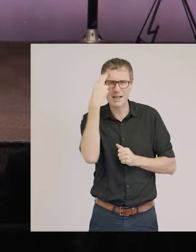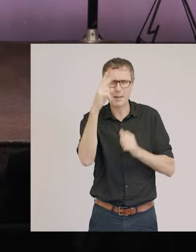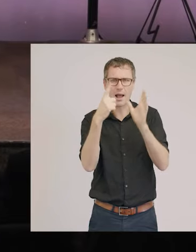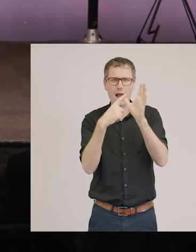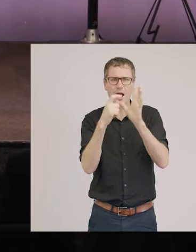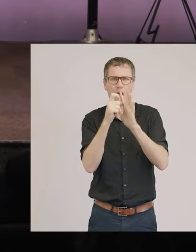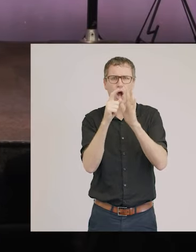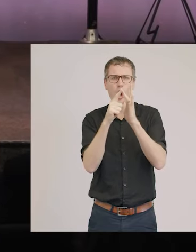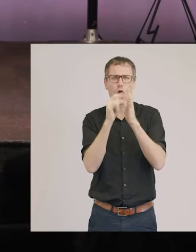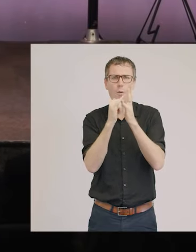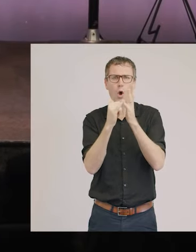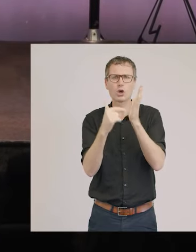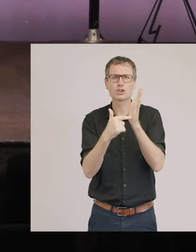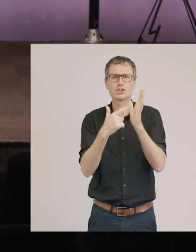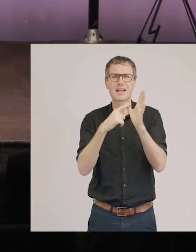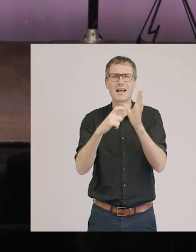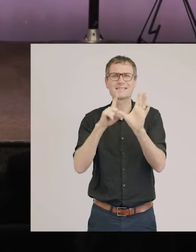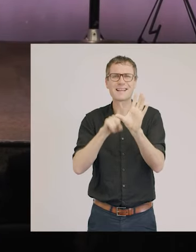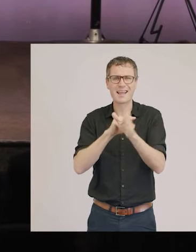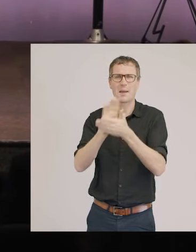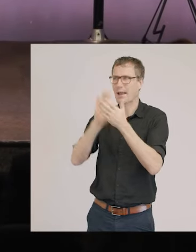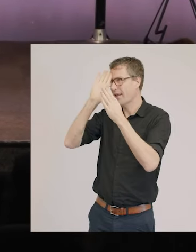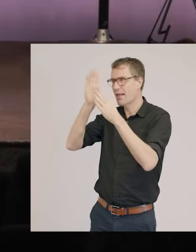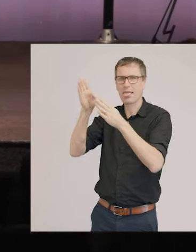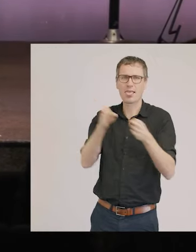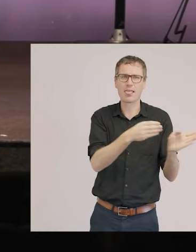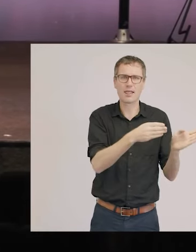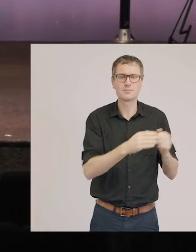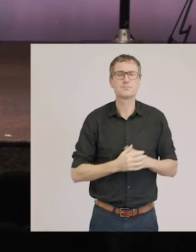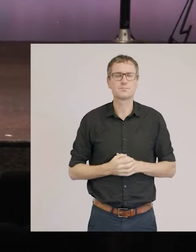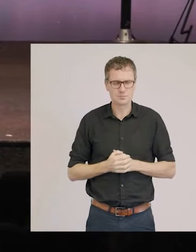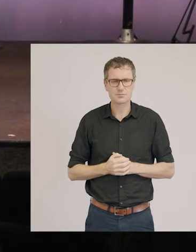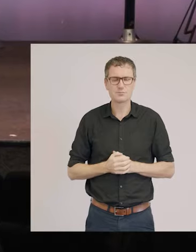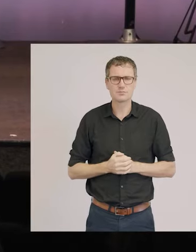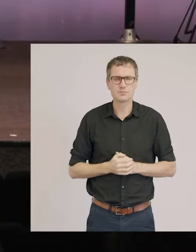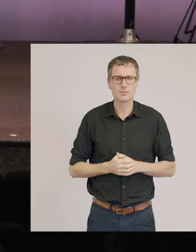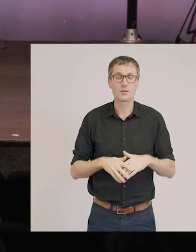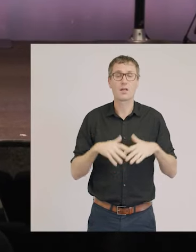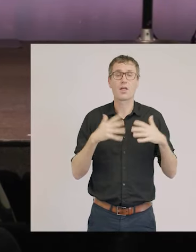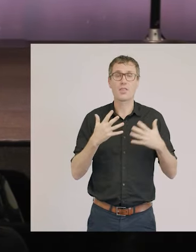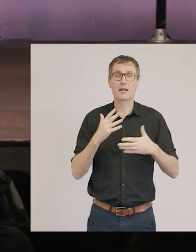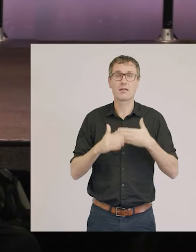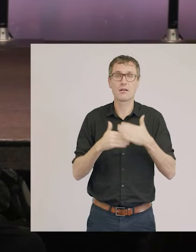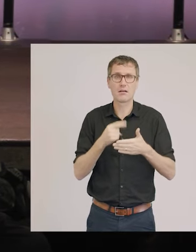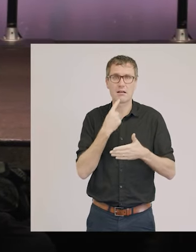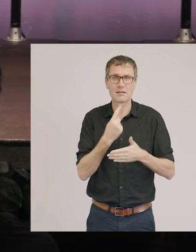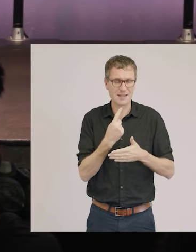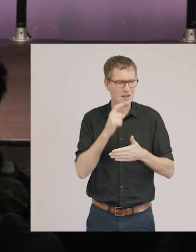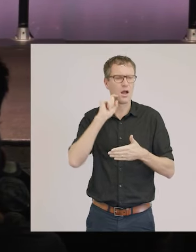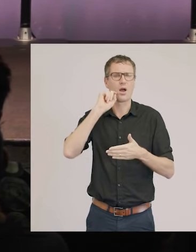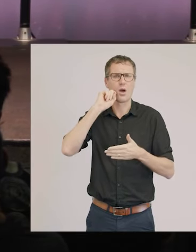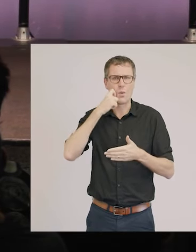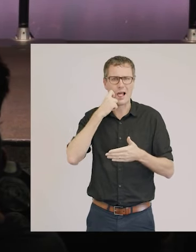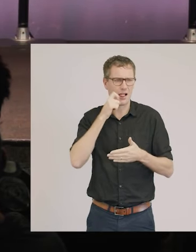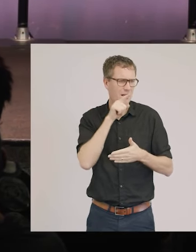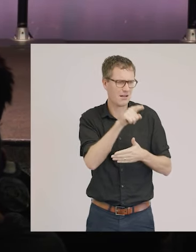is apostasy. They move away from Jesus. And then it gets a little bit spooky because it says they will